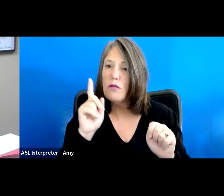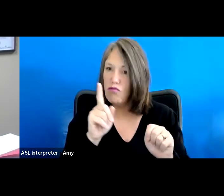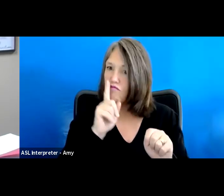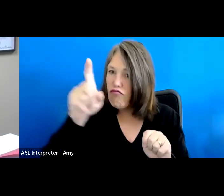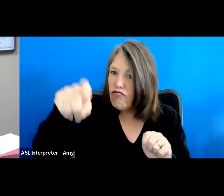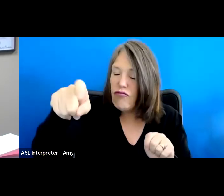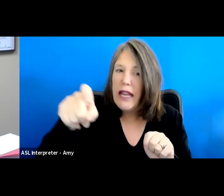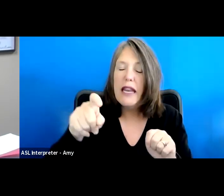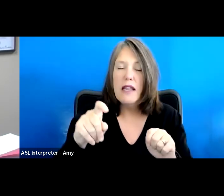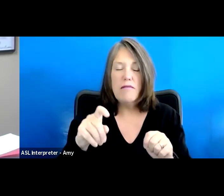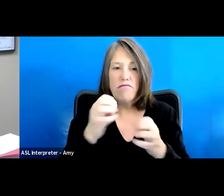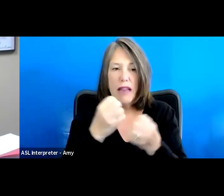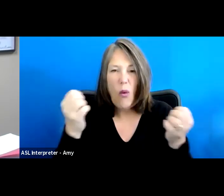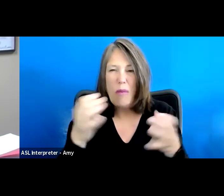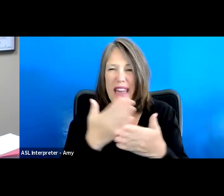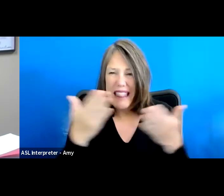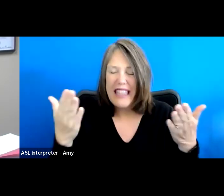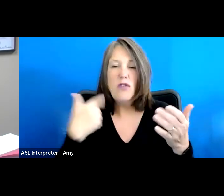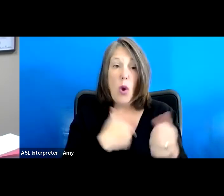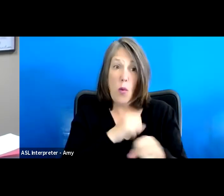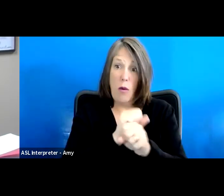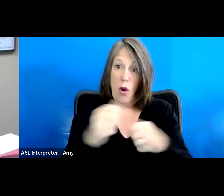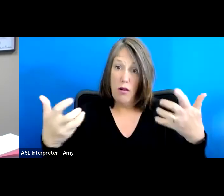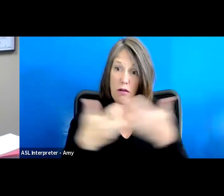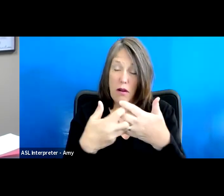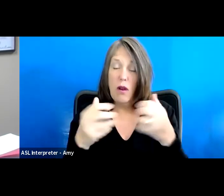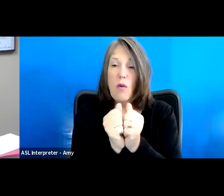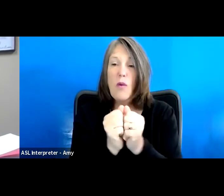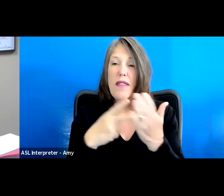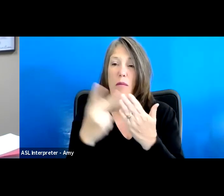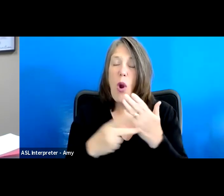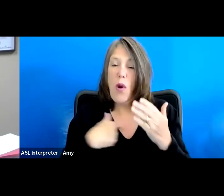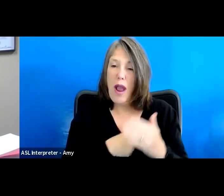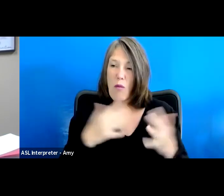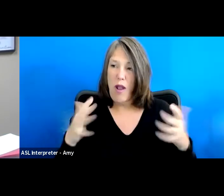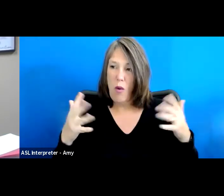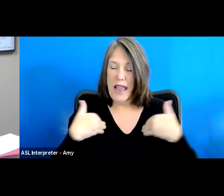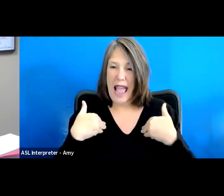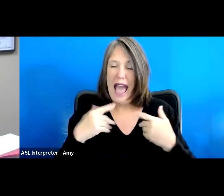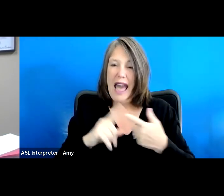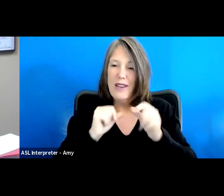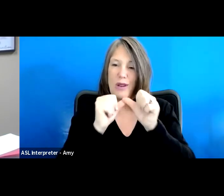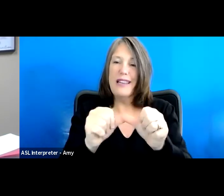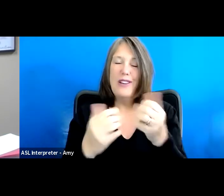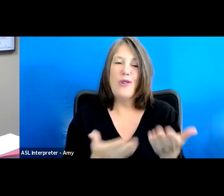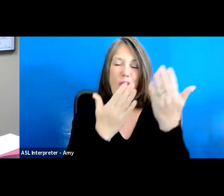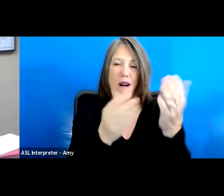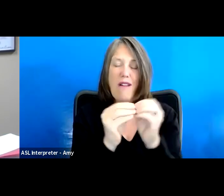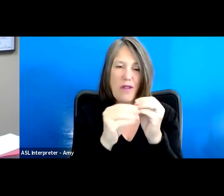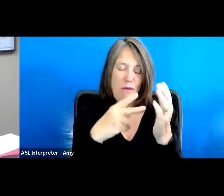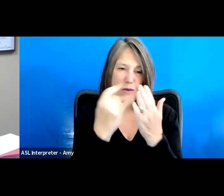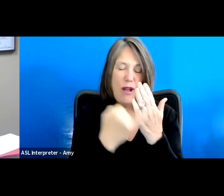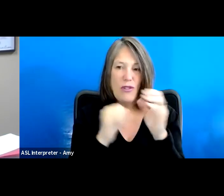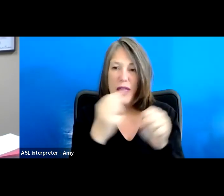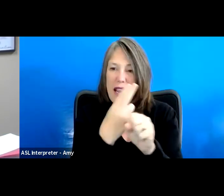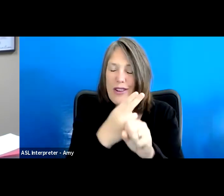So we were able to work in collaboration with a program that we already had to continue to offer more projects. So they were able to